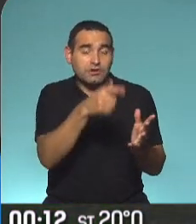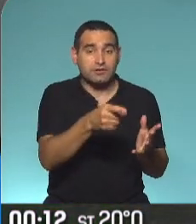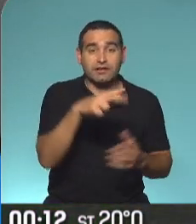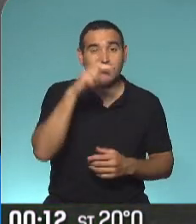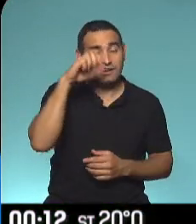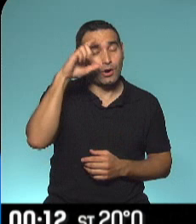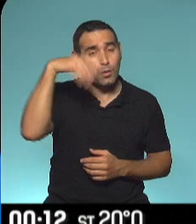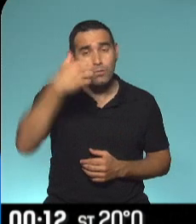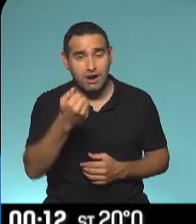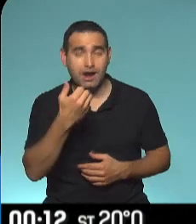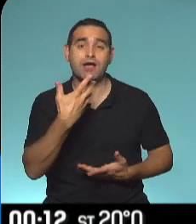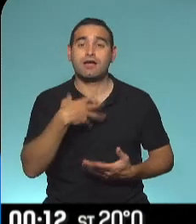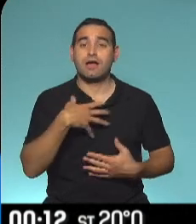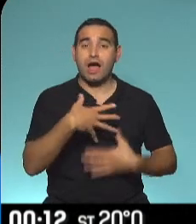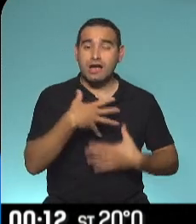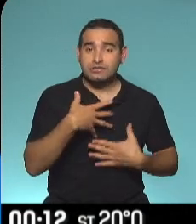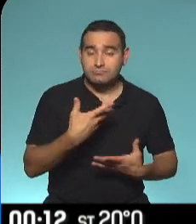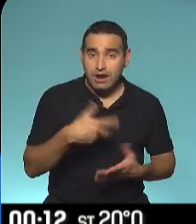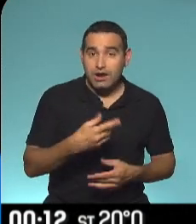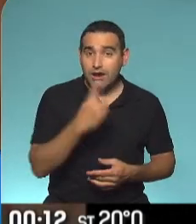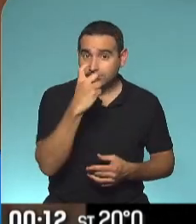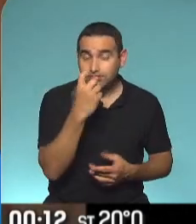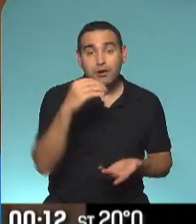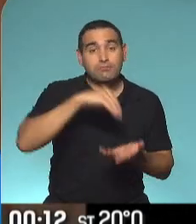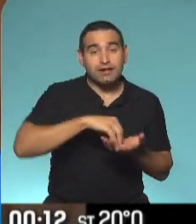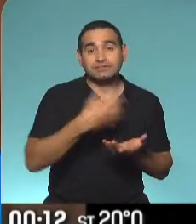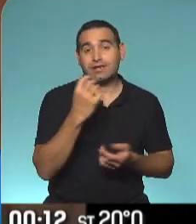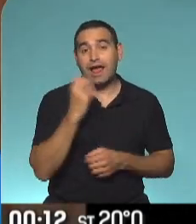reumatismo, asma, alergias e incluso